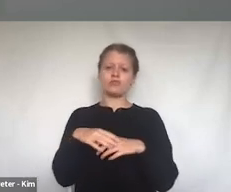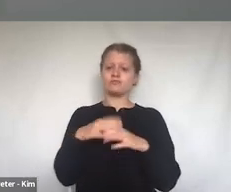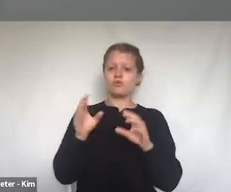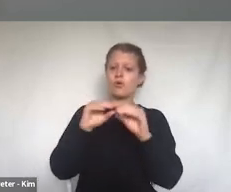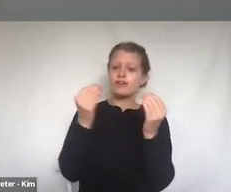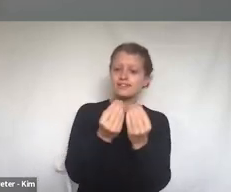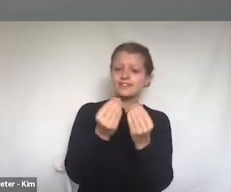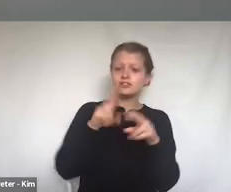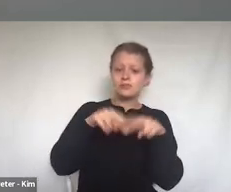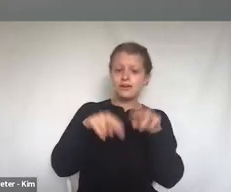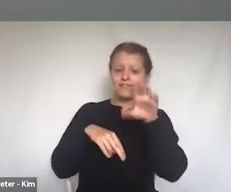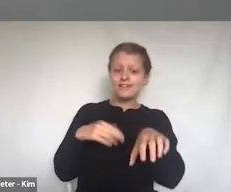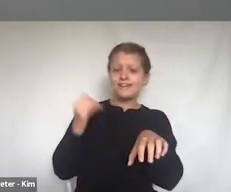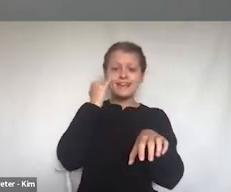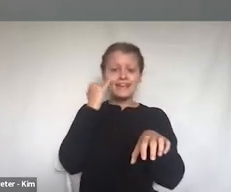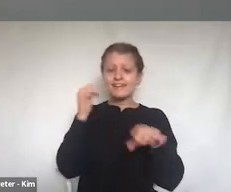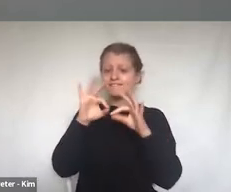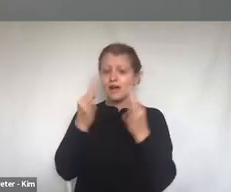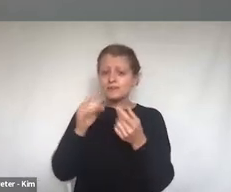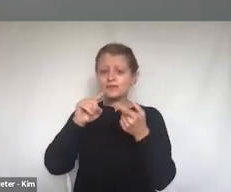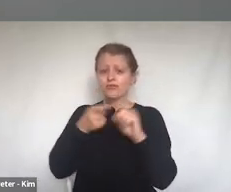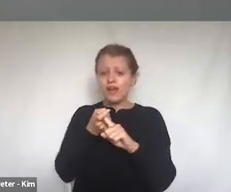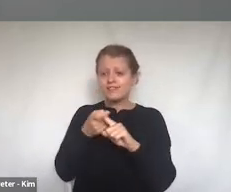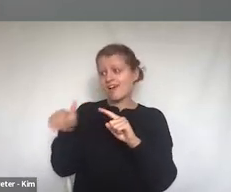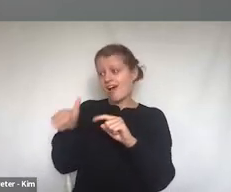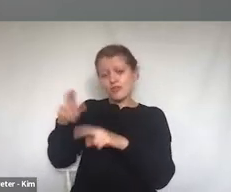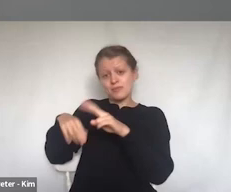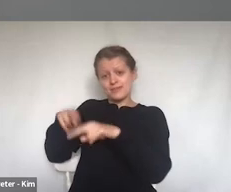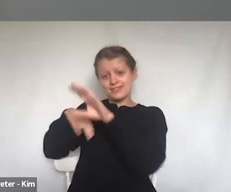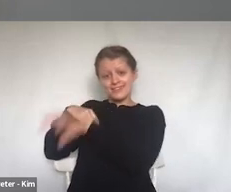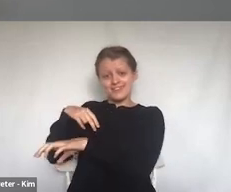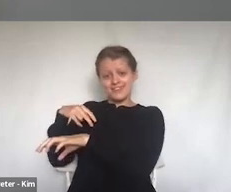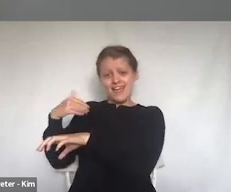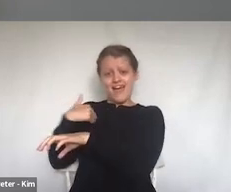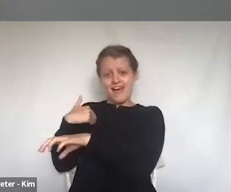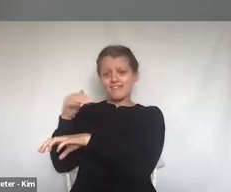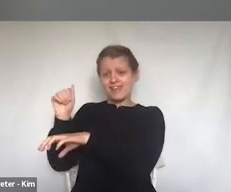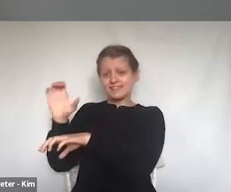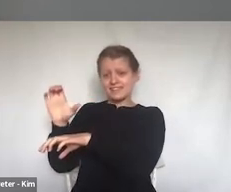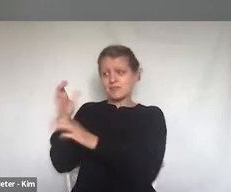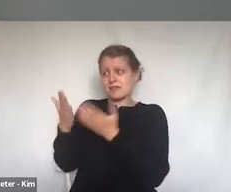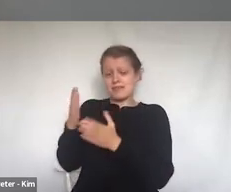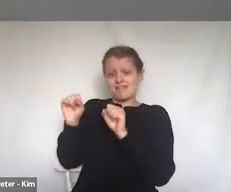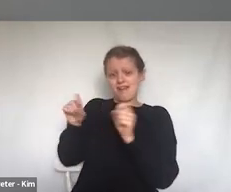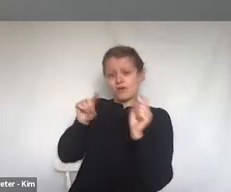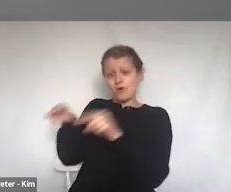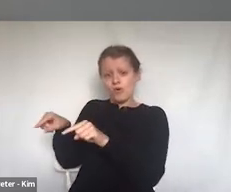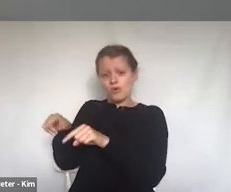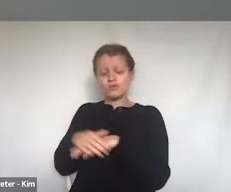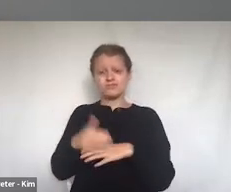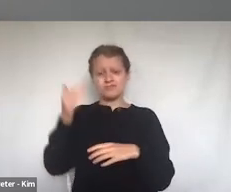you have family or friends or neighbors, sometimes buildings have one room, like common room, that